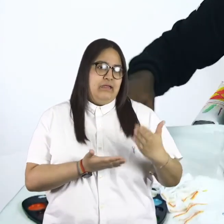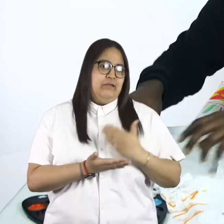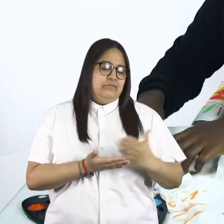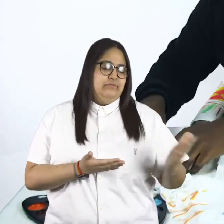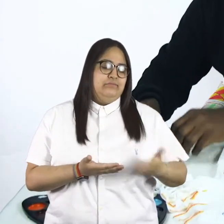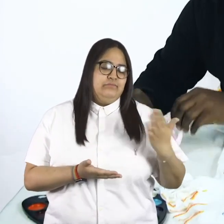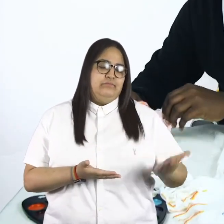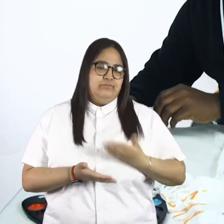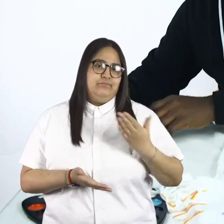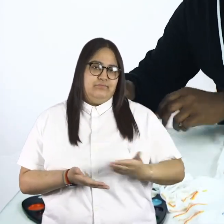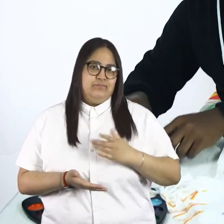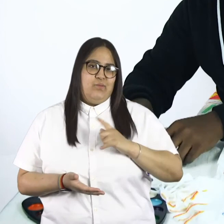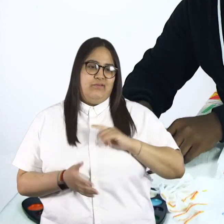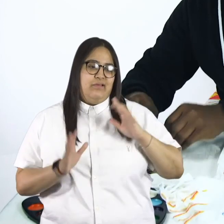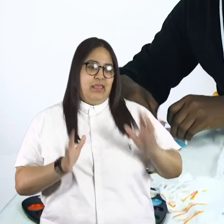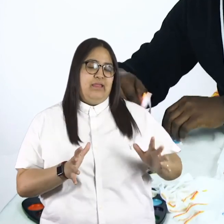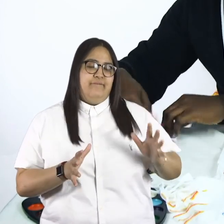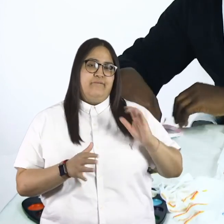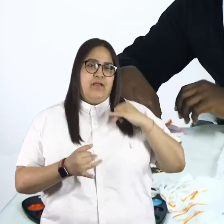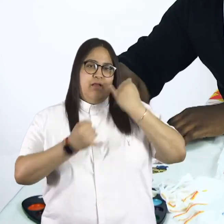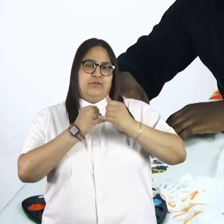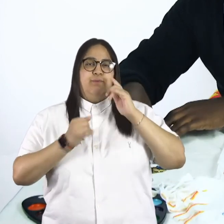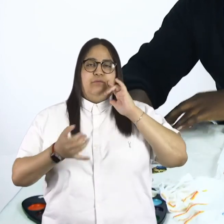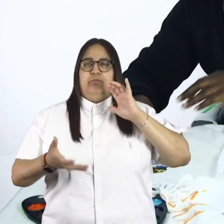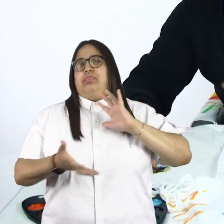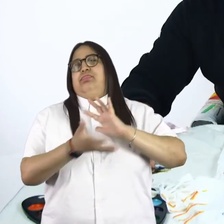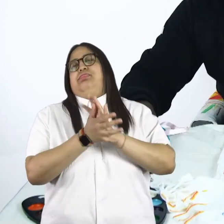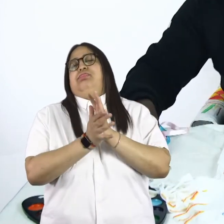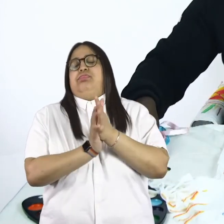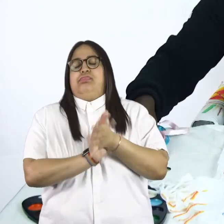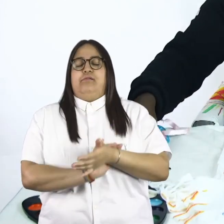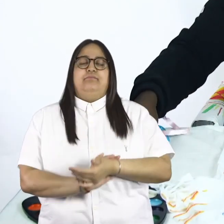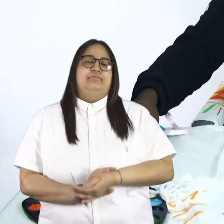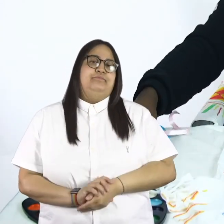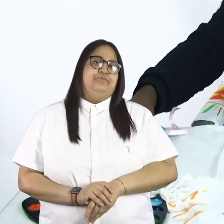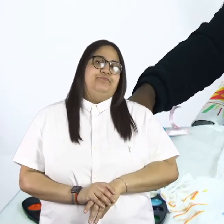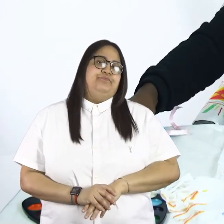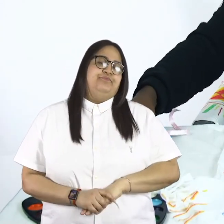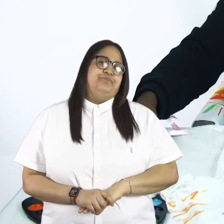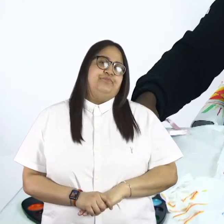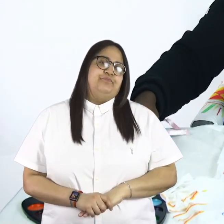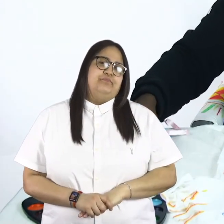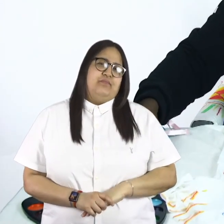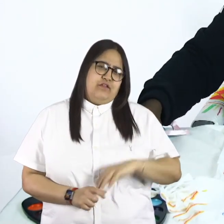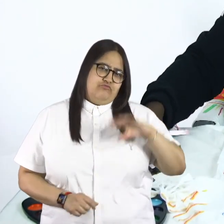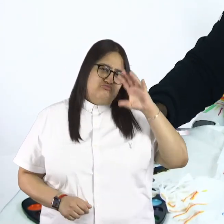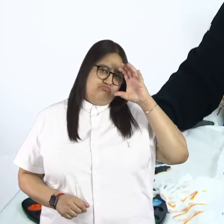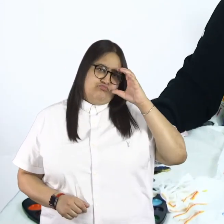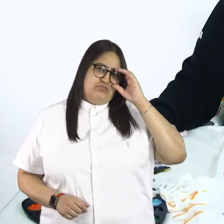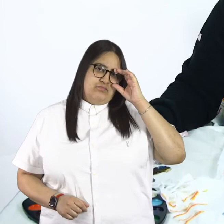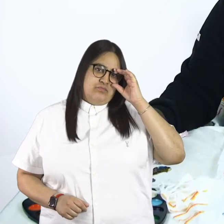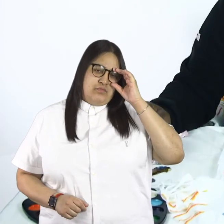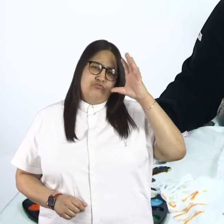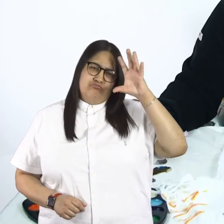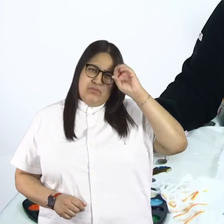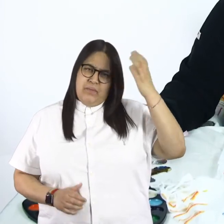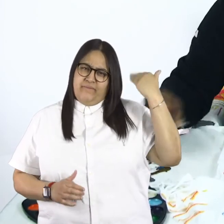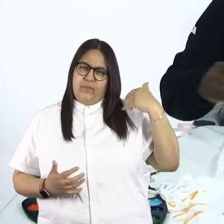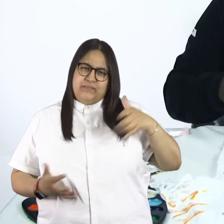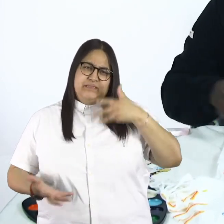So now we're gonna remember I spoke to you guys about my t-shirt being based around the